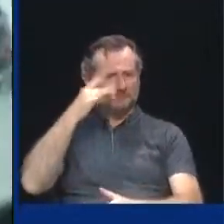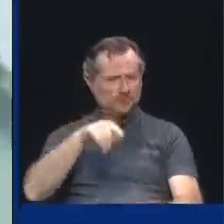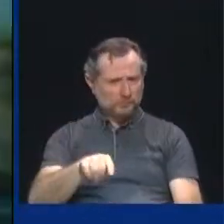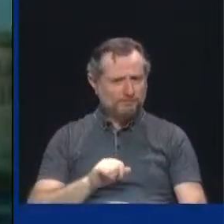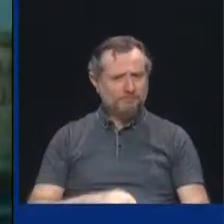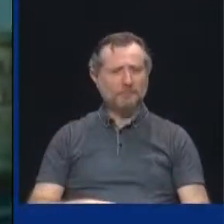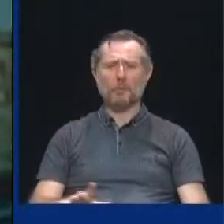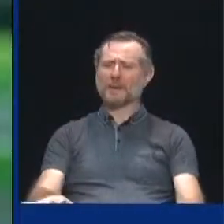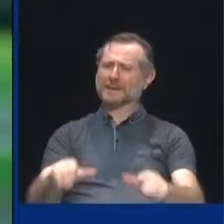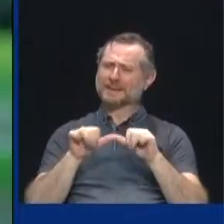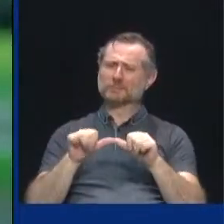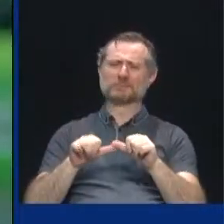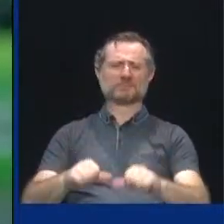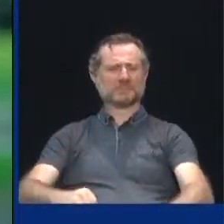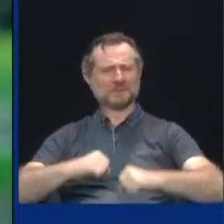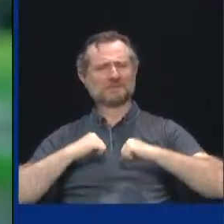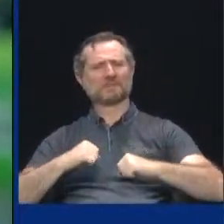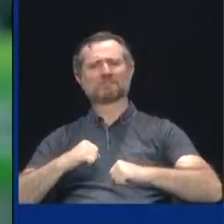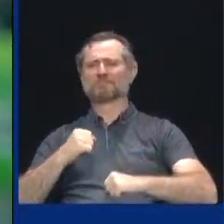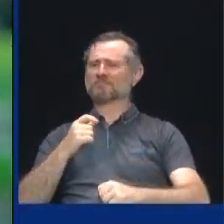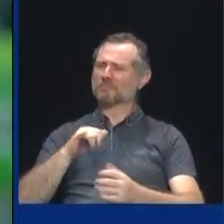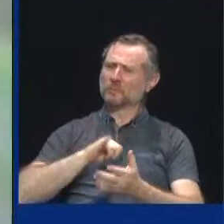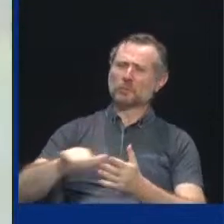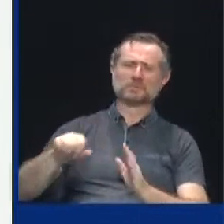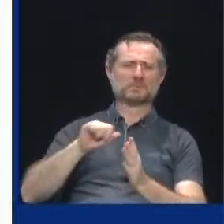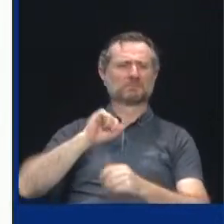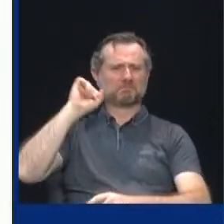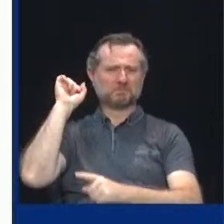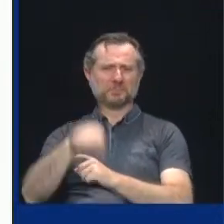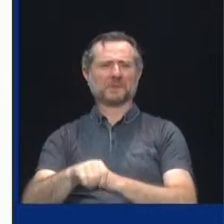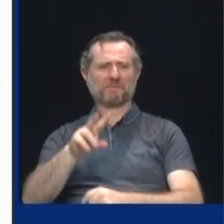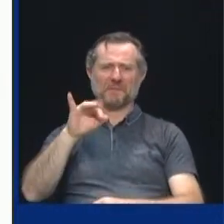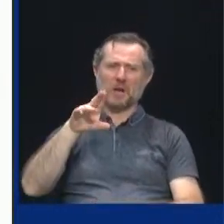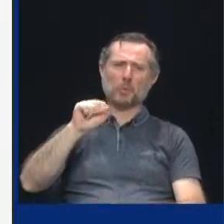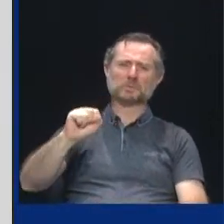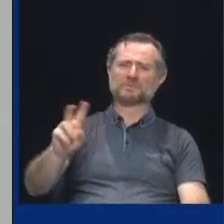State. Beat the virus. Beat the virus.